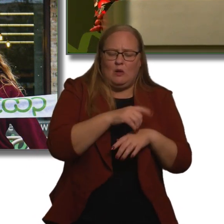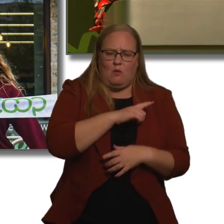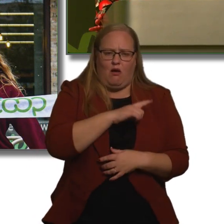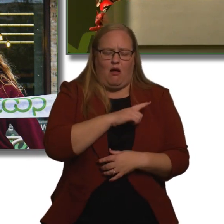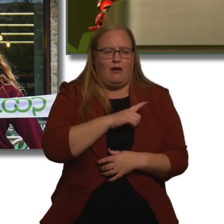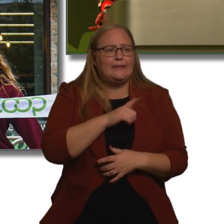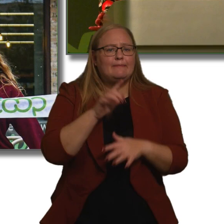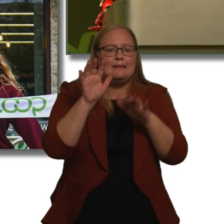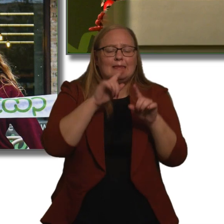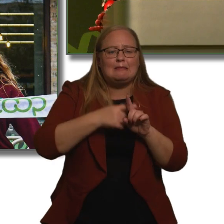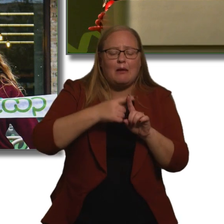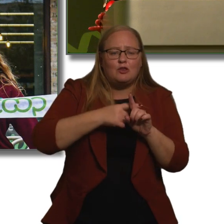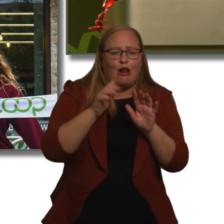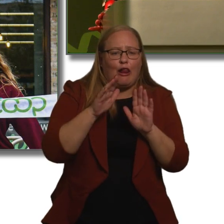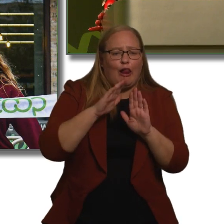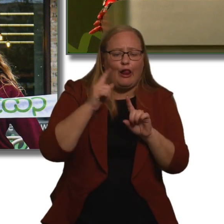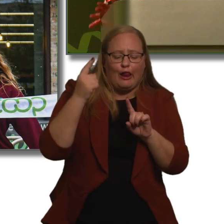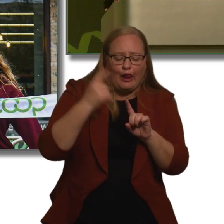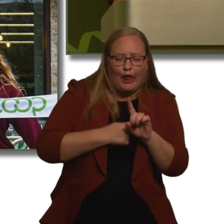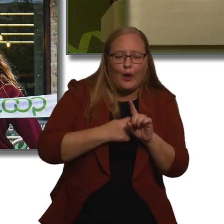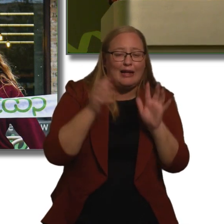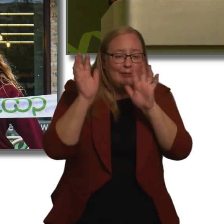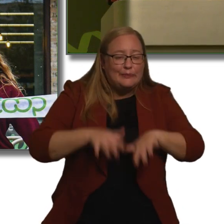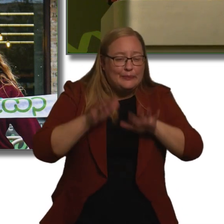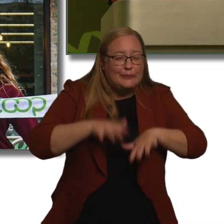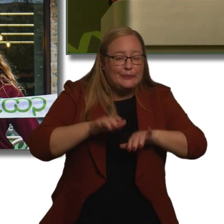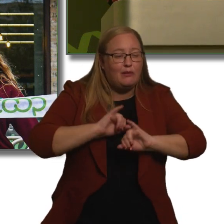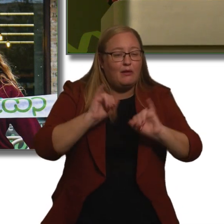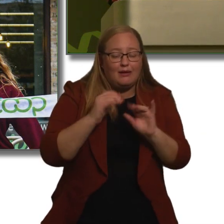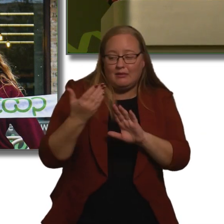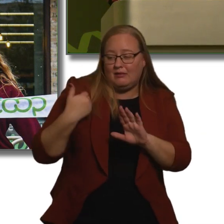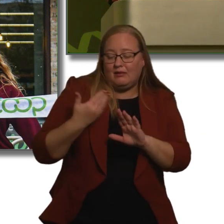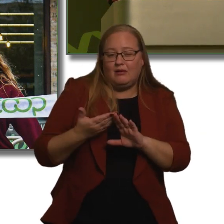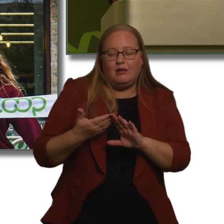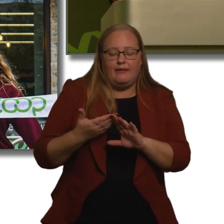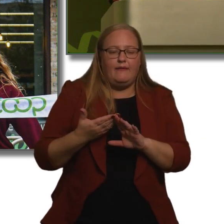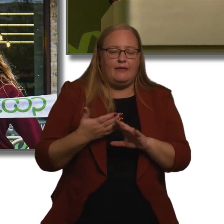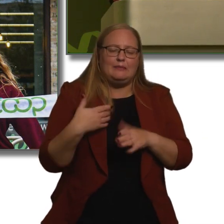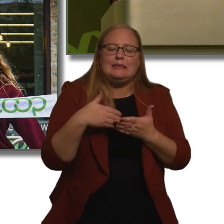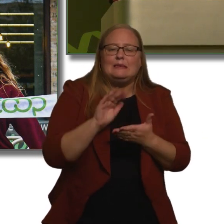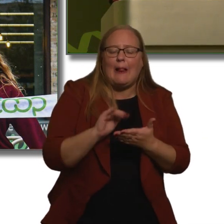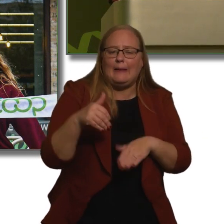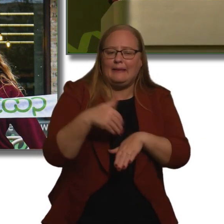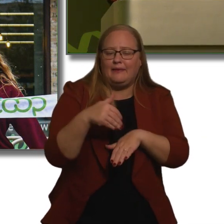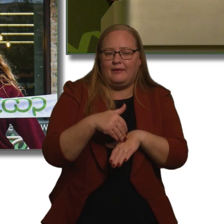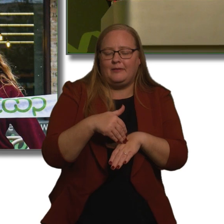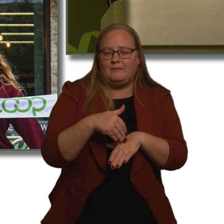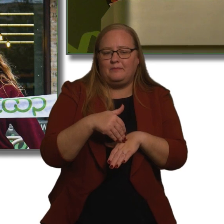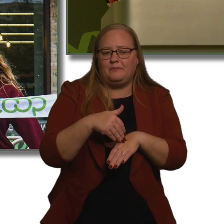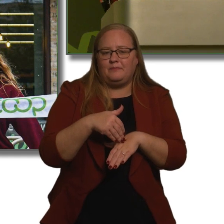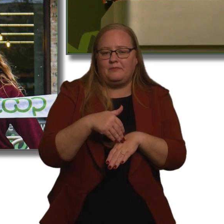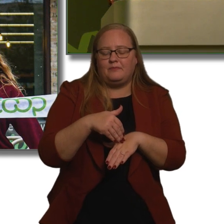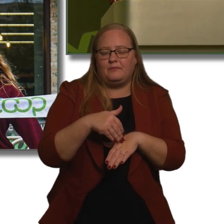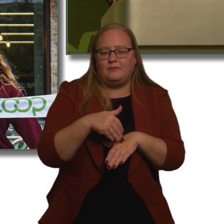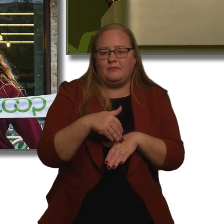record rainfall in spring and early summer have significantly impacted our sales and contribution during